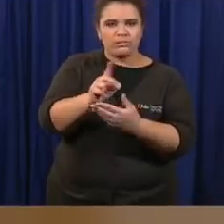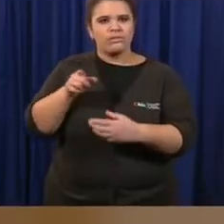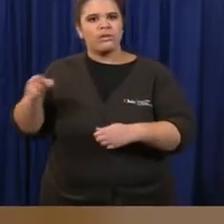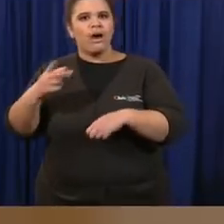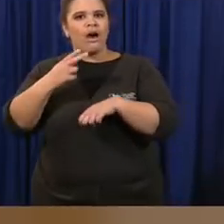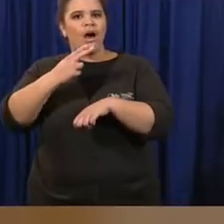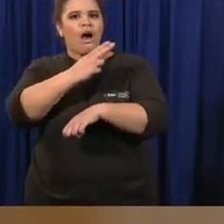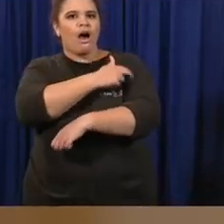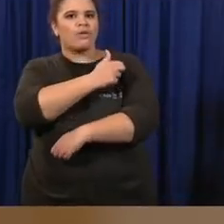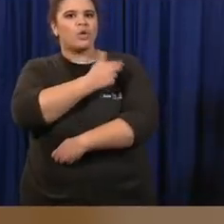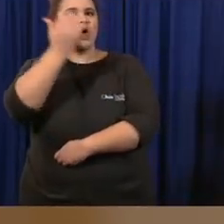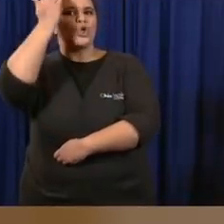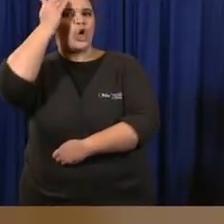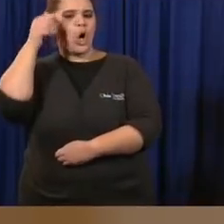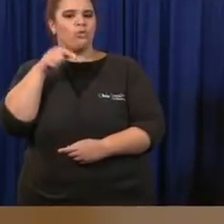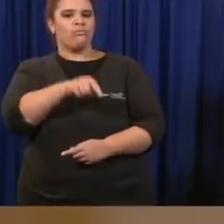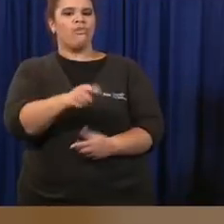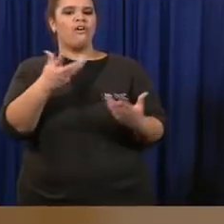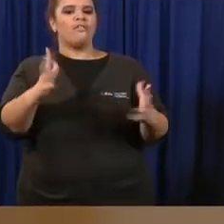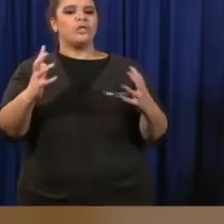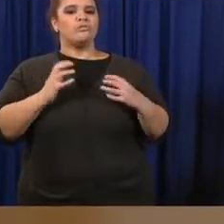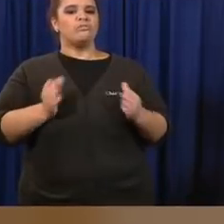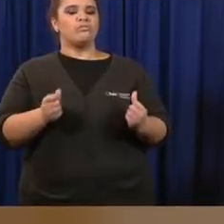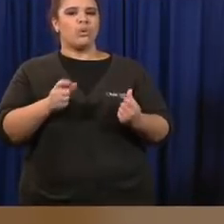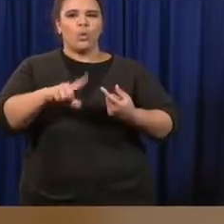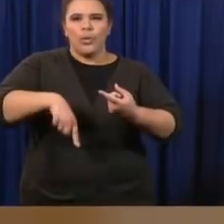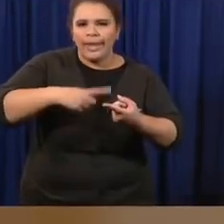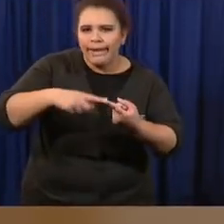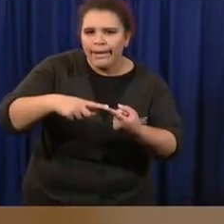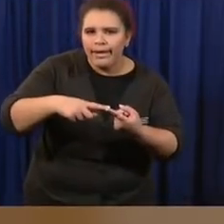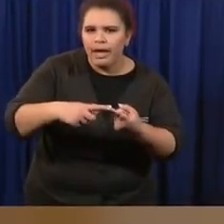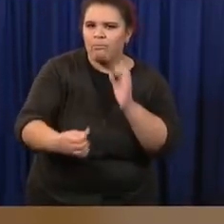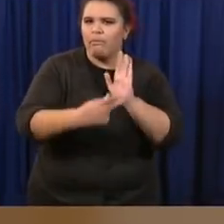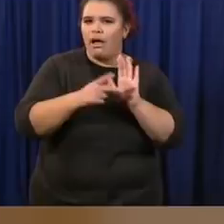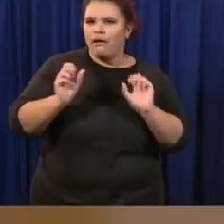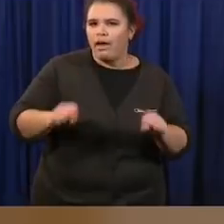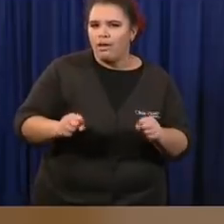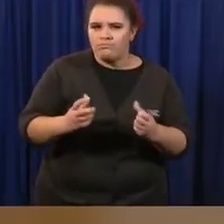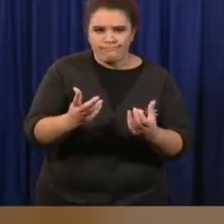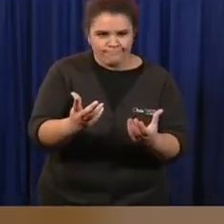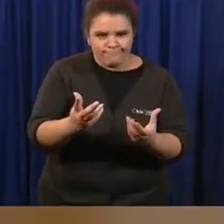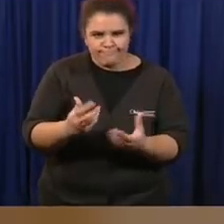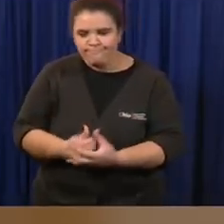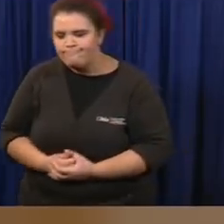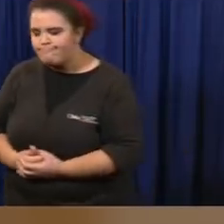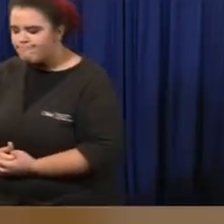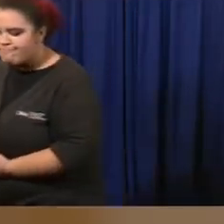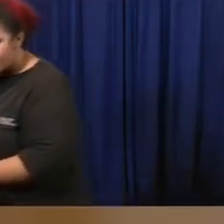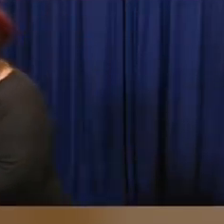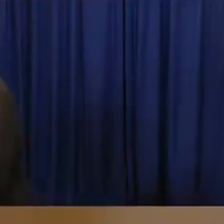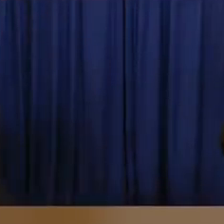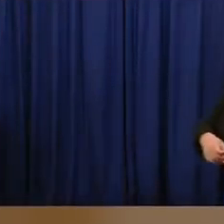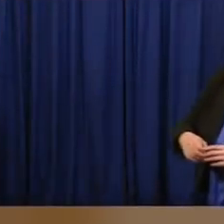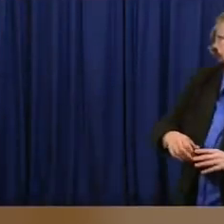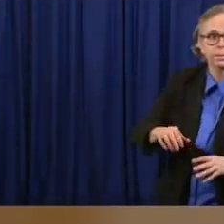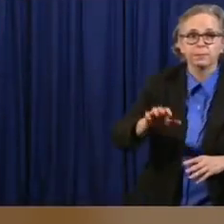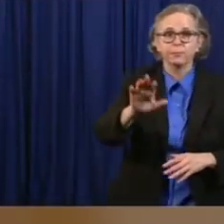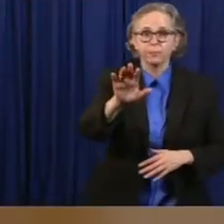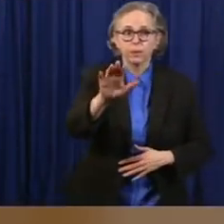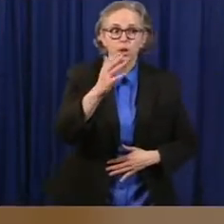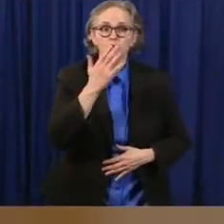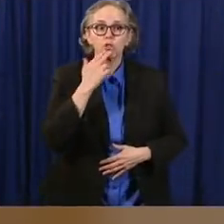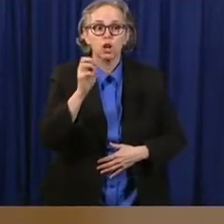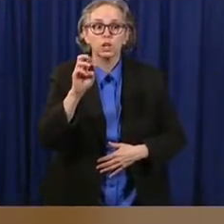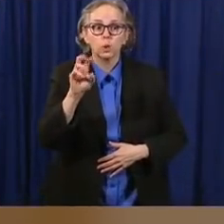Well, the good news is there is guidance out there for essential workers, and that is actually expanding. It was